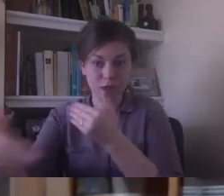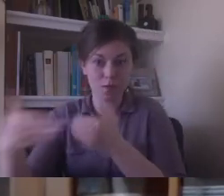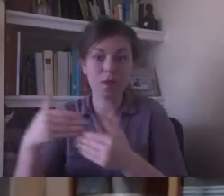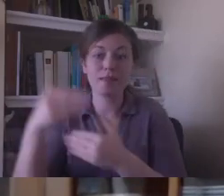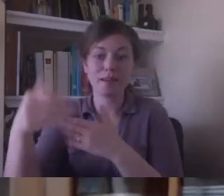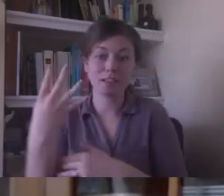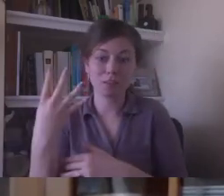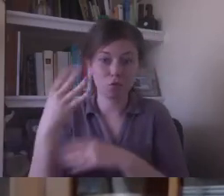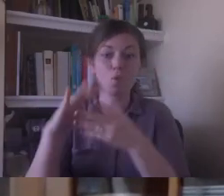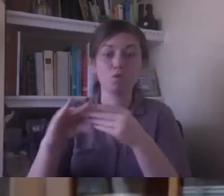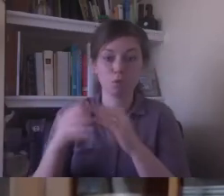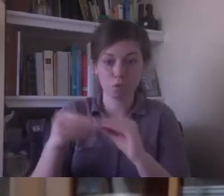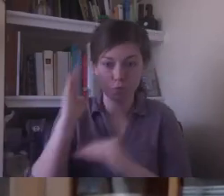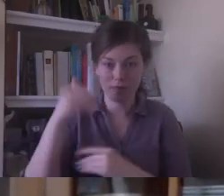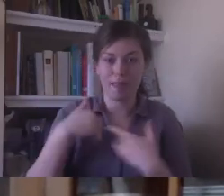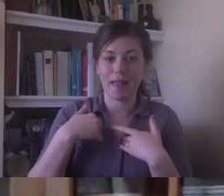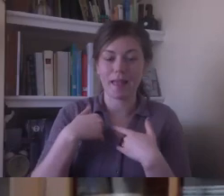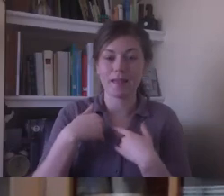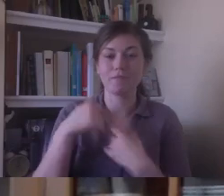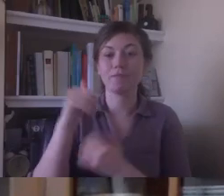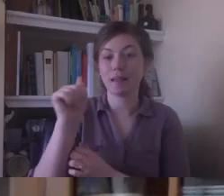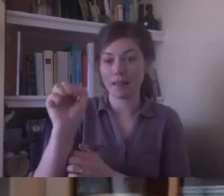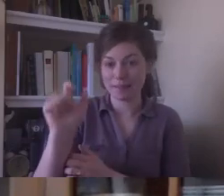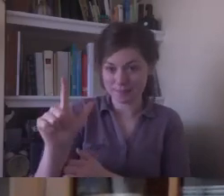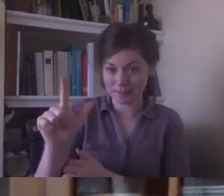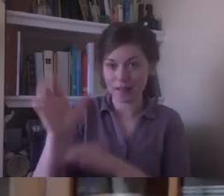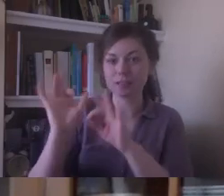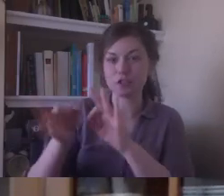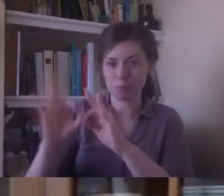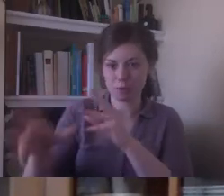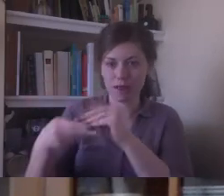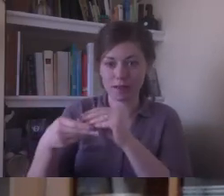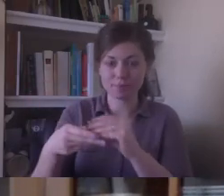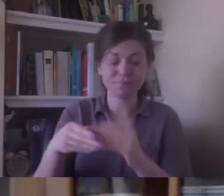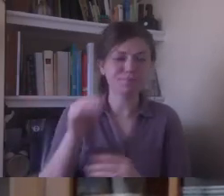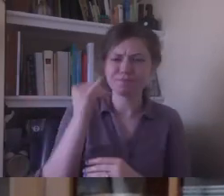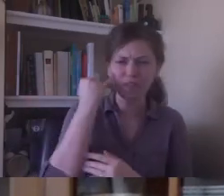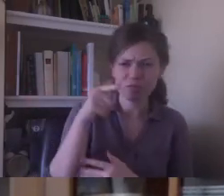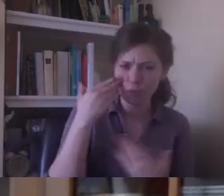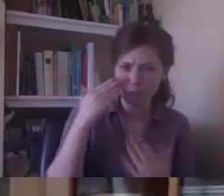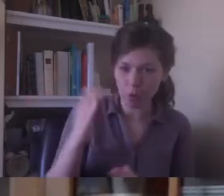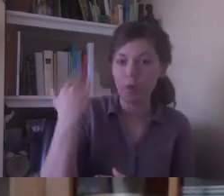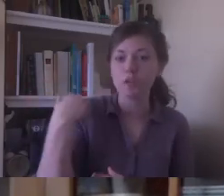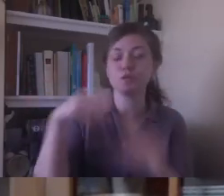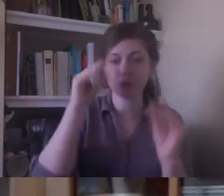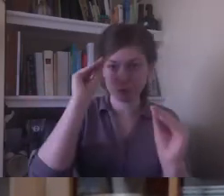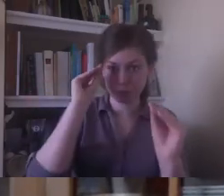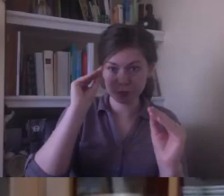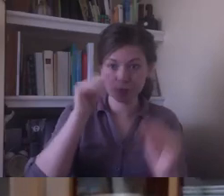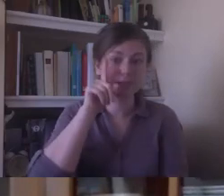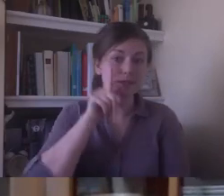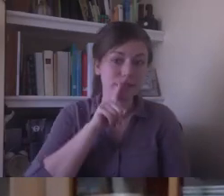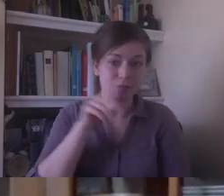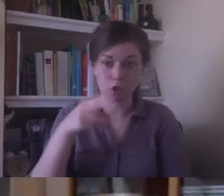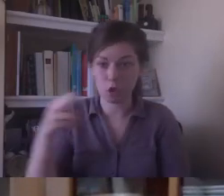4 stories will have ASL interpreting included. And for those of you who don't know, I used to be a teacher of the deaf and hard of hearing. So to